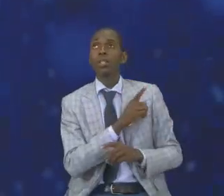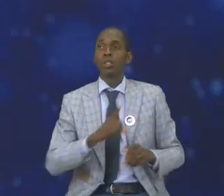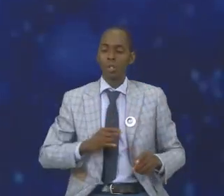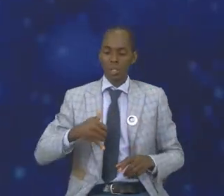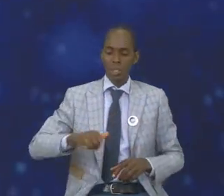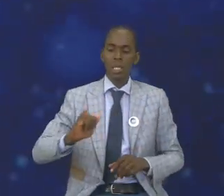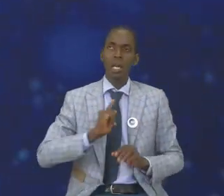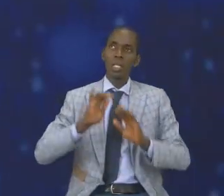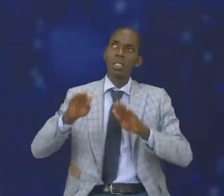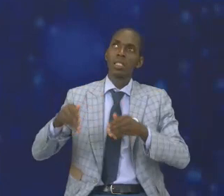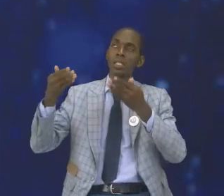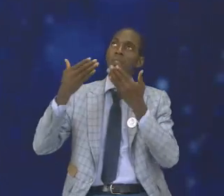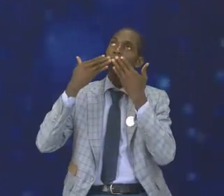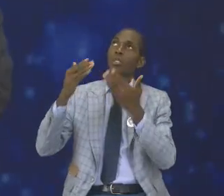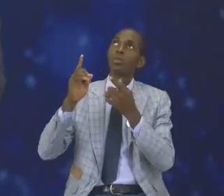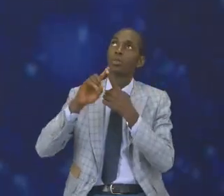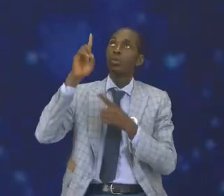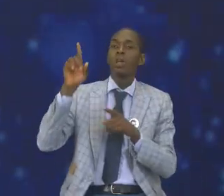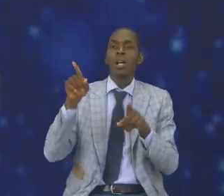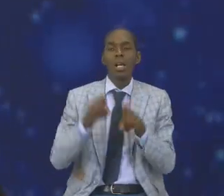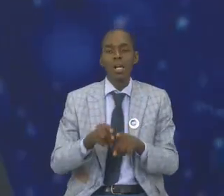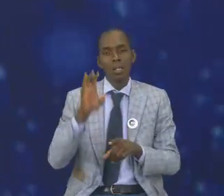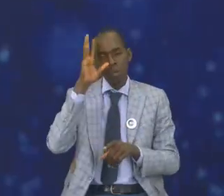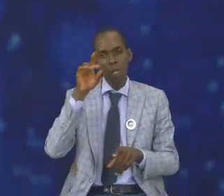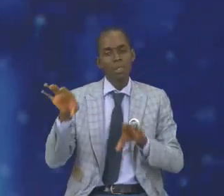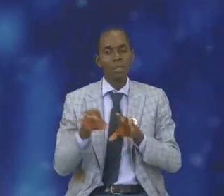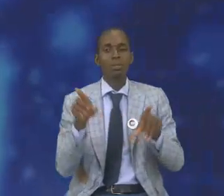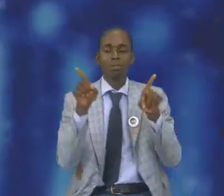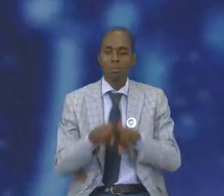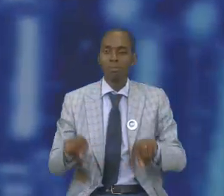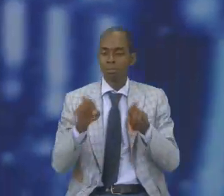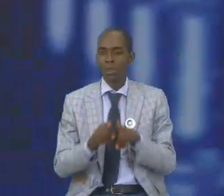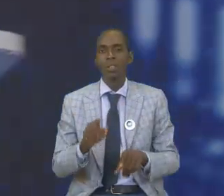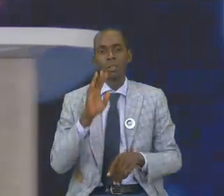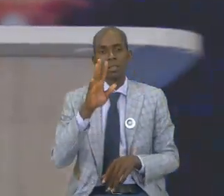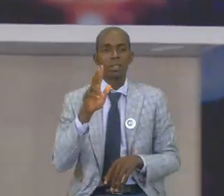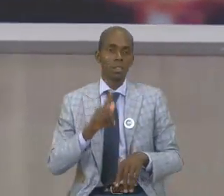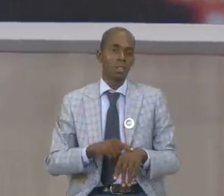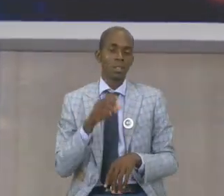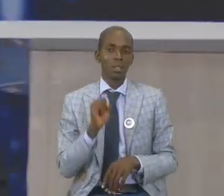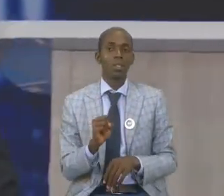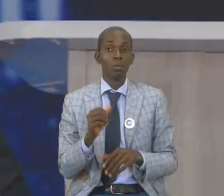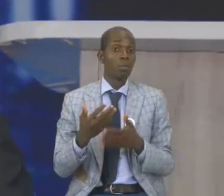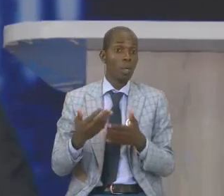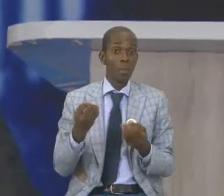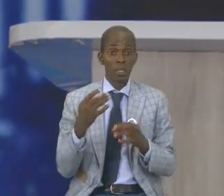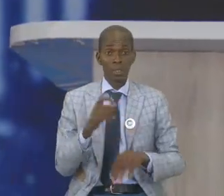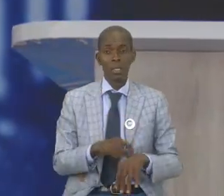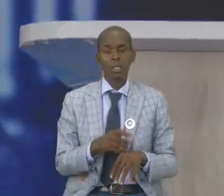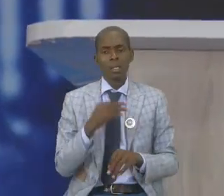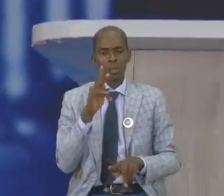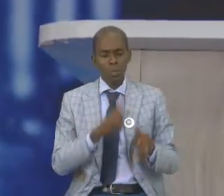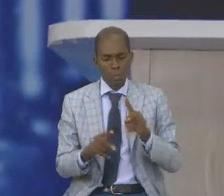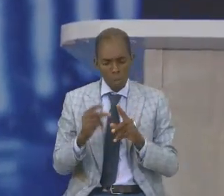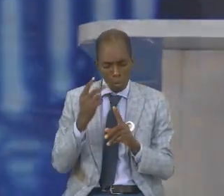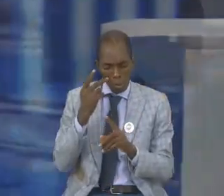unto you, as he did aforetime. And then you know the story. The people came and we saw him, we caught him.